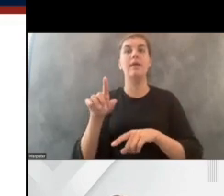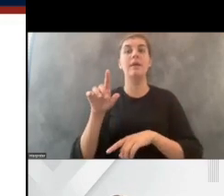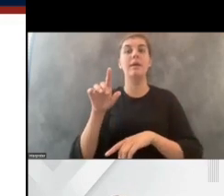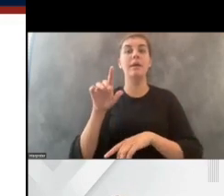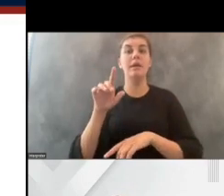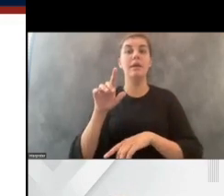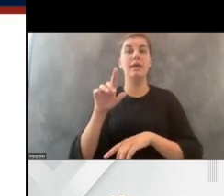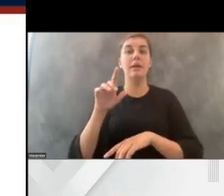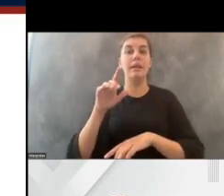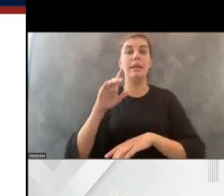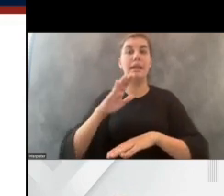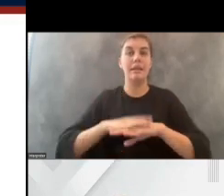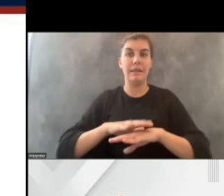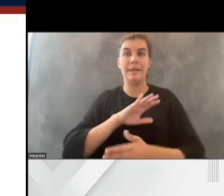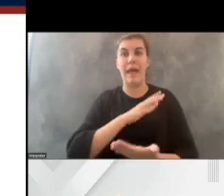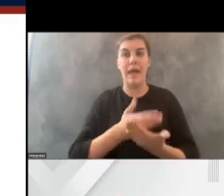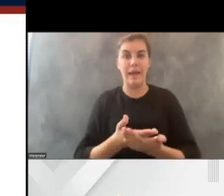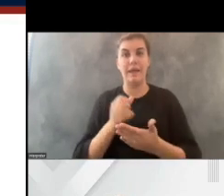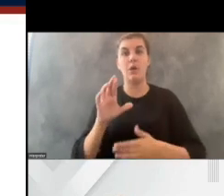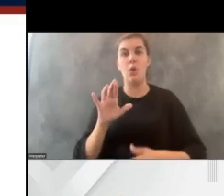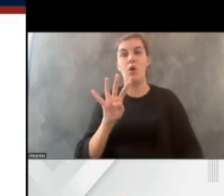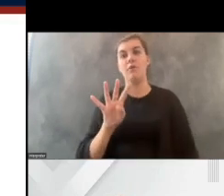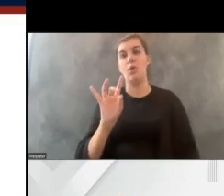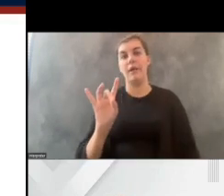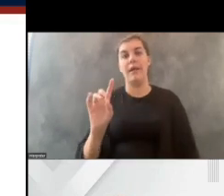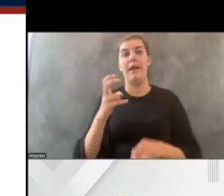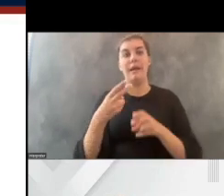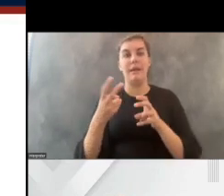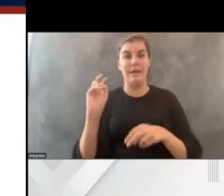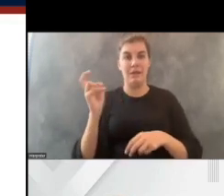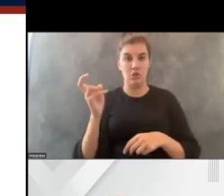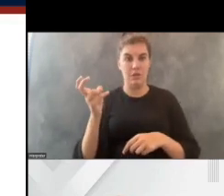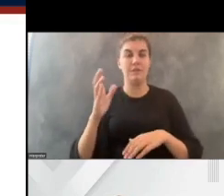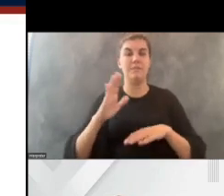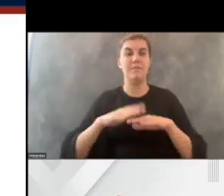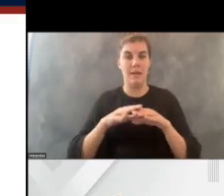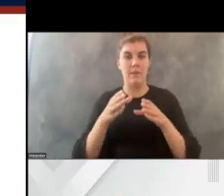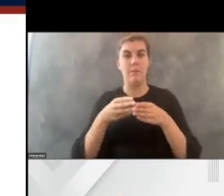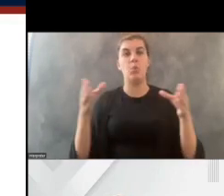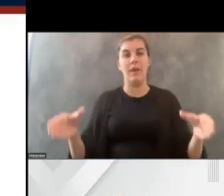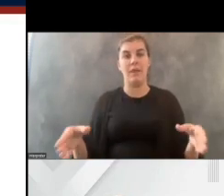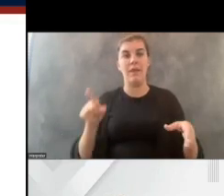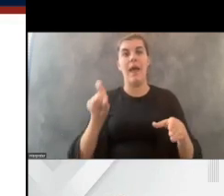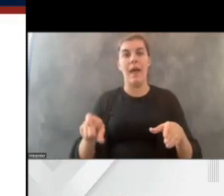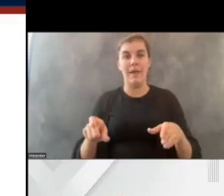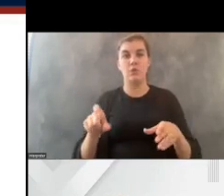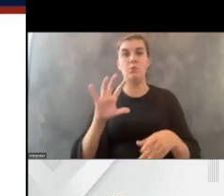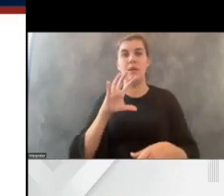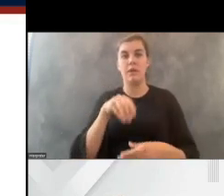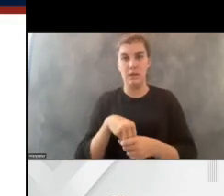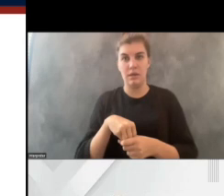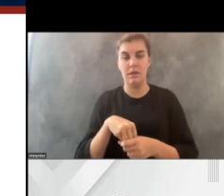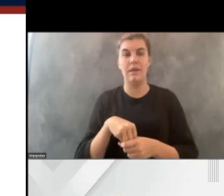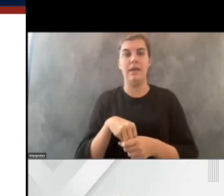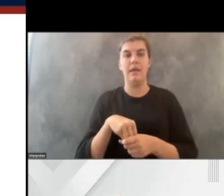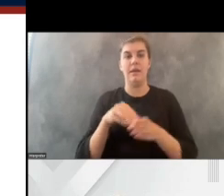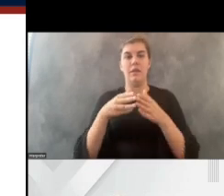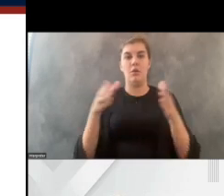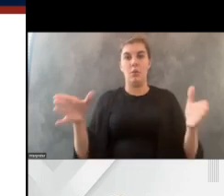run, and the landing slope measured to the curb ramp run cannot exceed 2.1%.